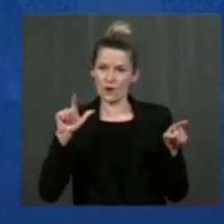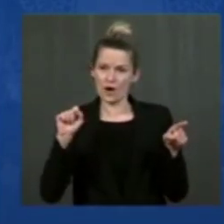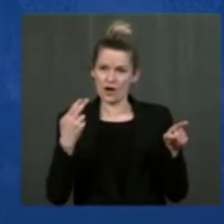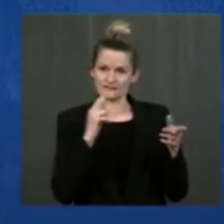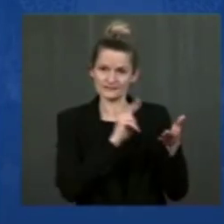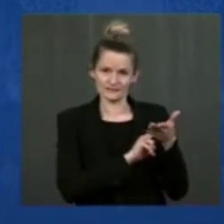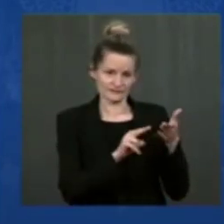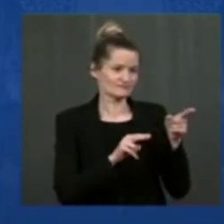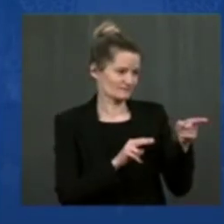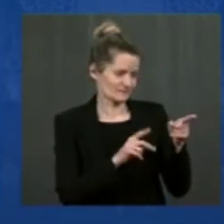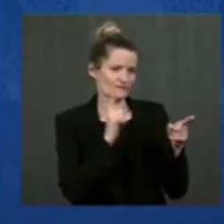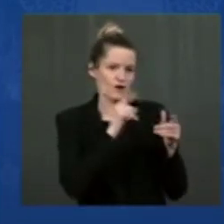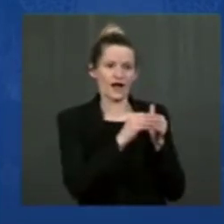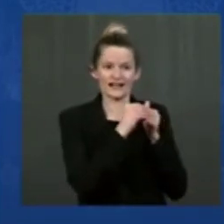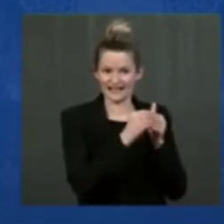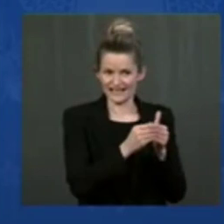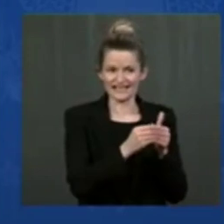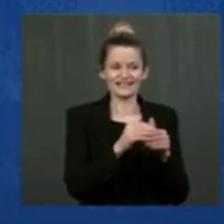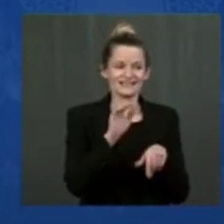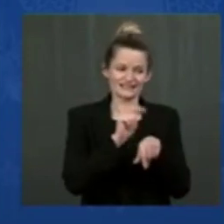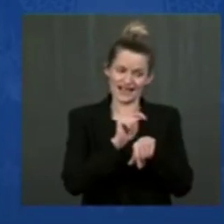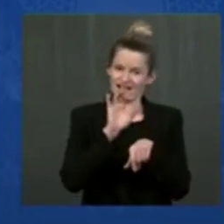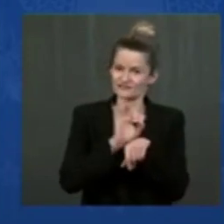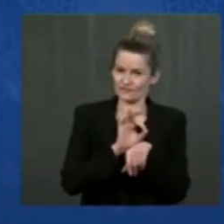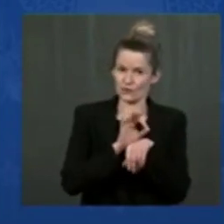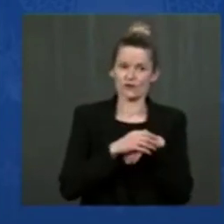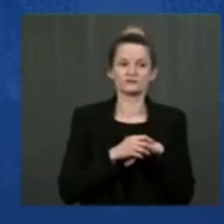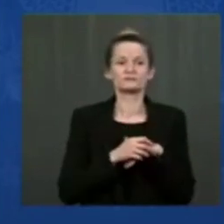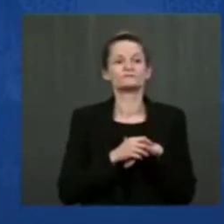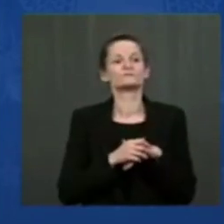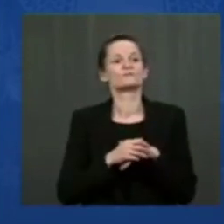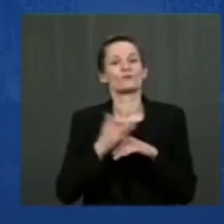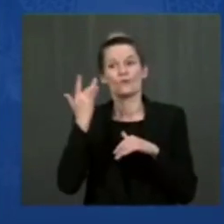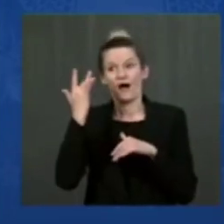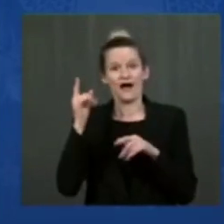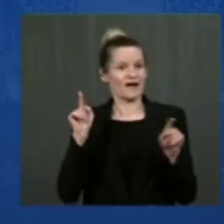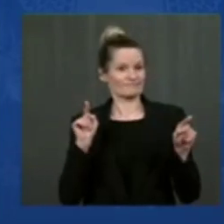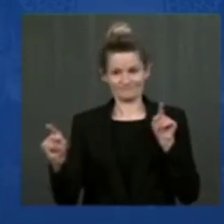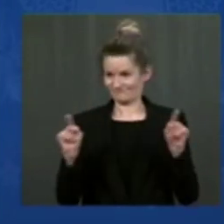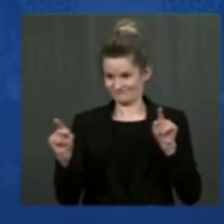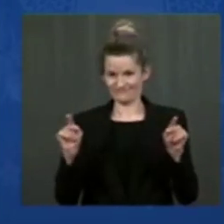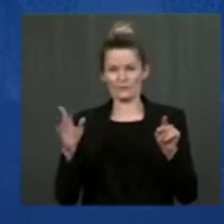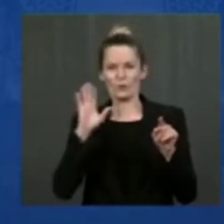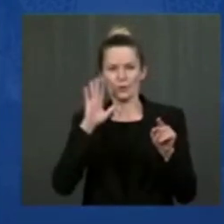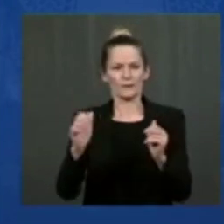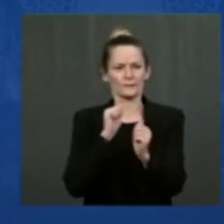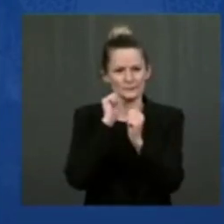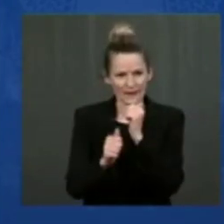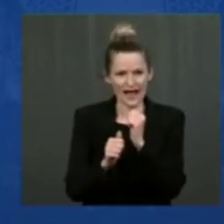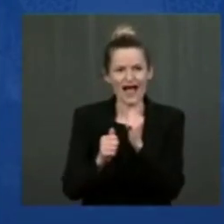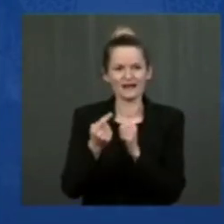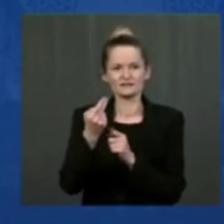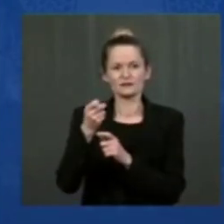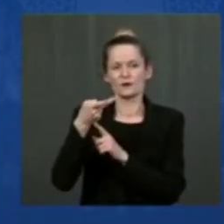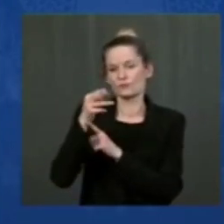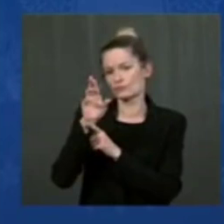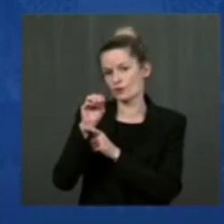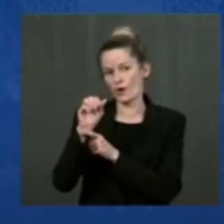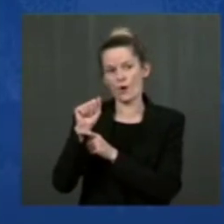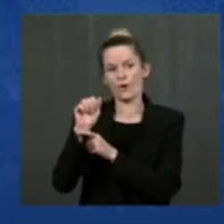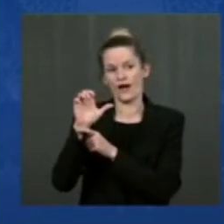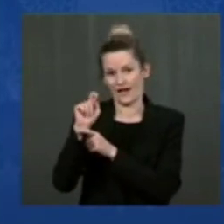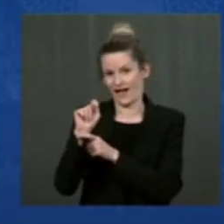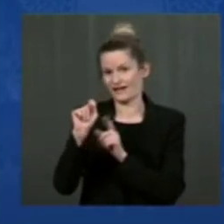Act and send it to my desk immediately. That's why I want us to extend organizing and collective bargaining rights to state and local